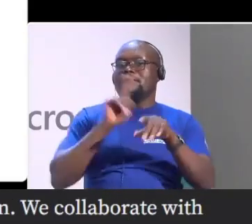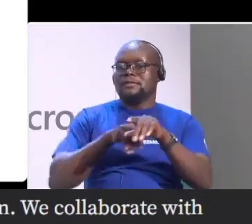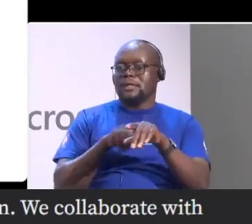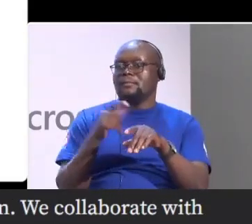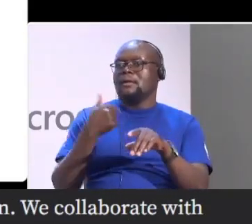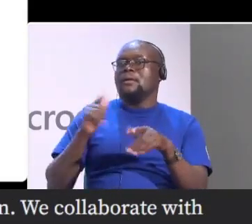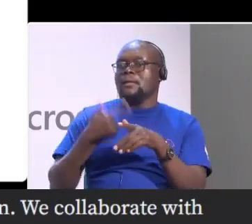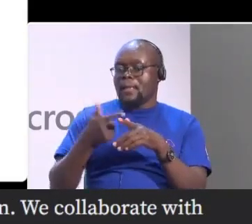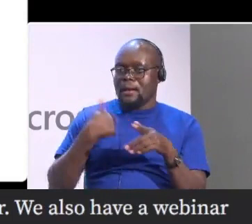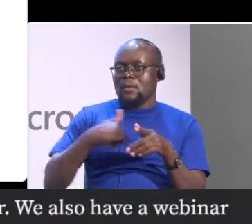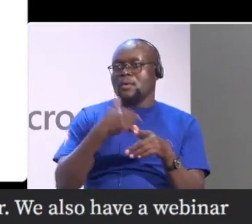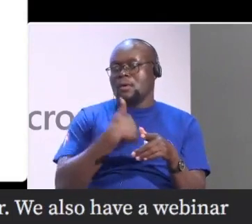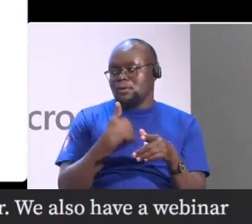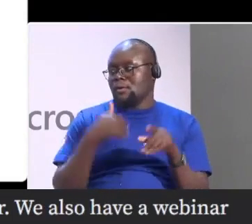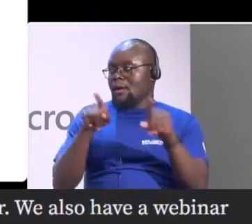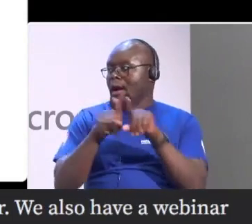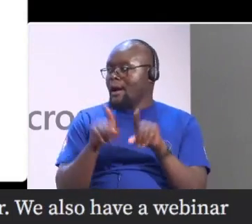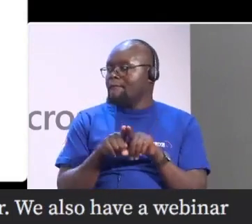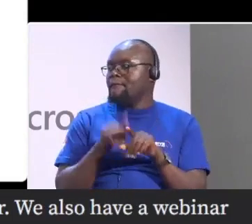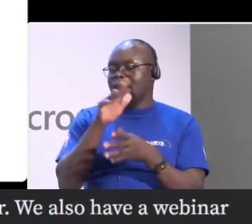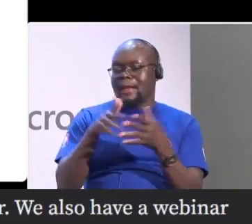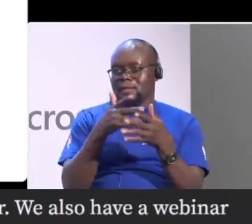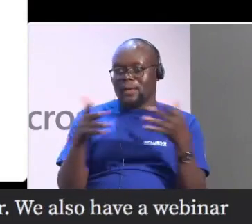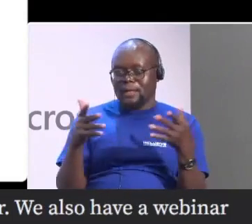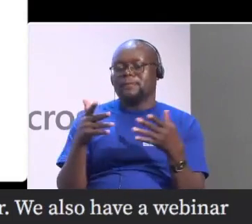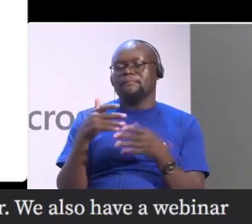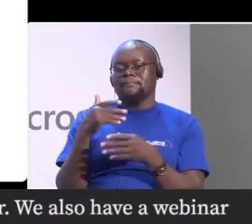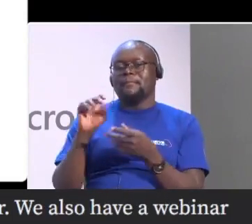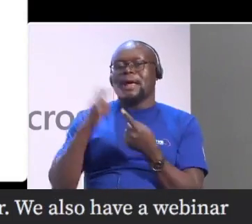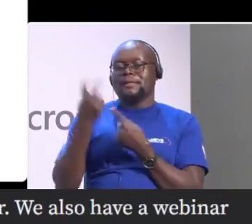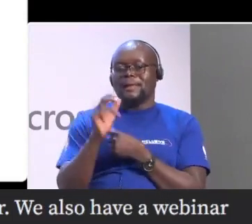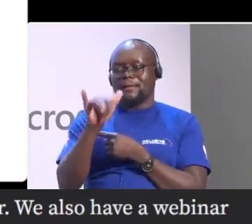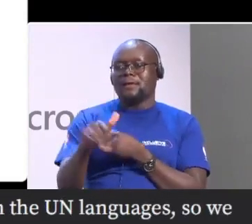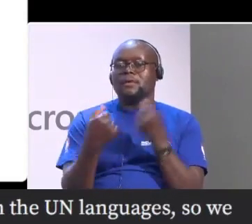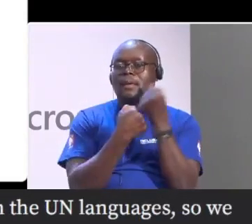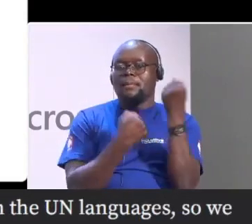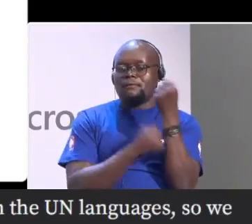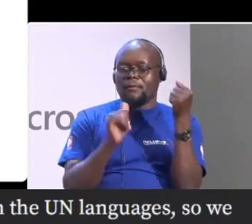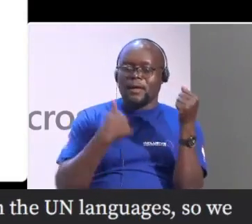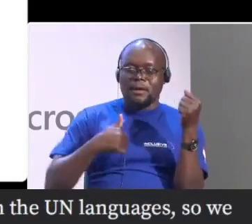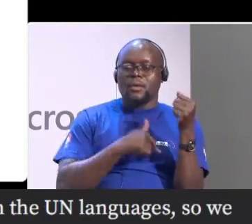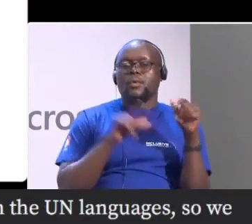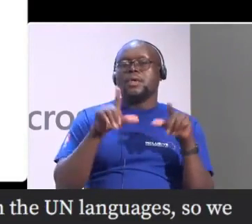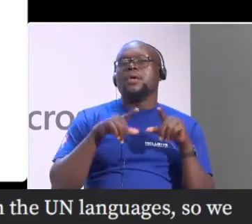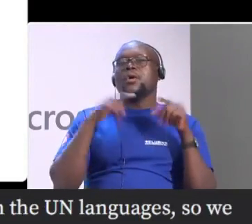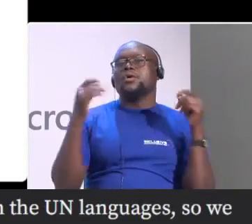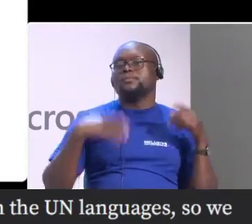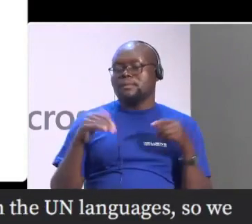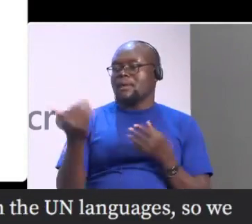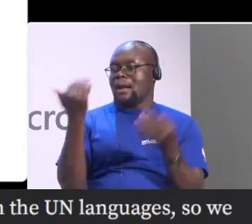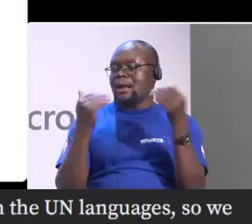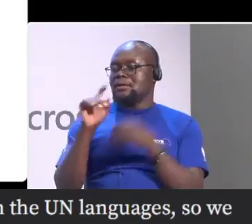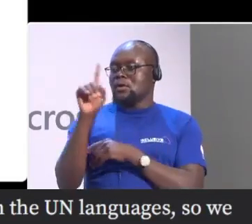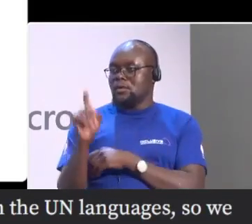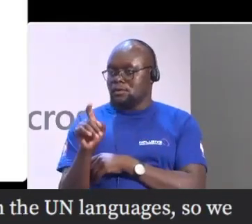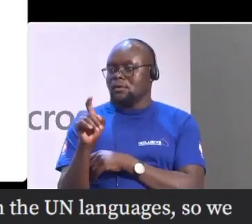So we have that, as well as we have a networking aspect that is on a platform that we host, that people can ask questions right